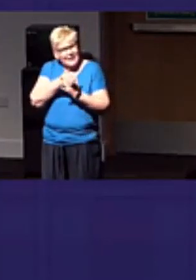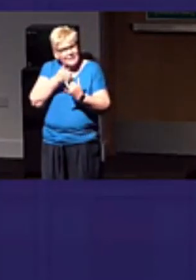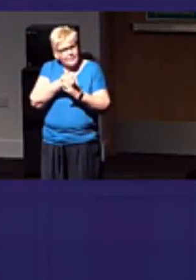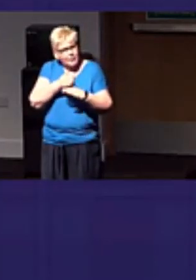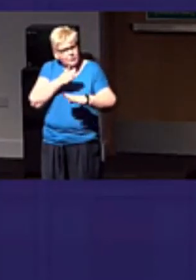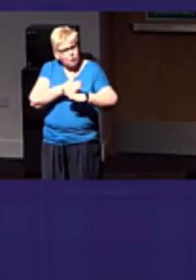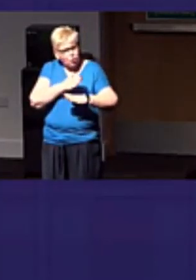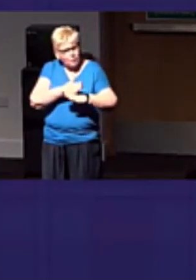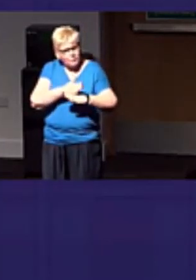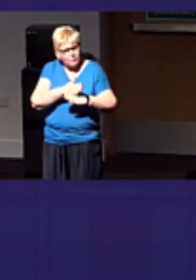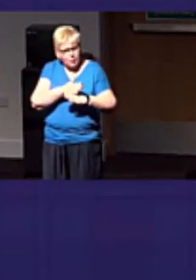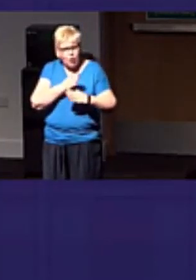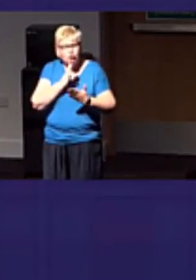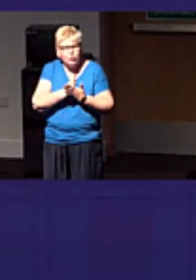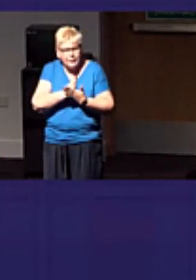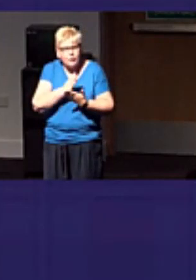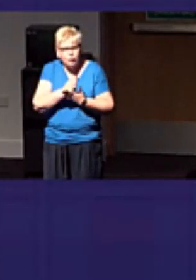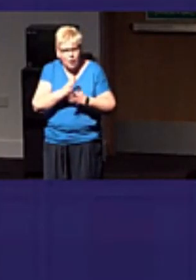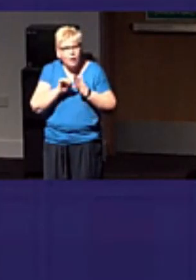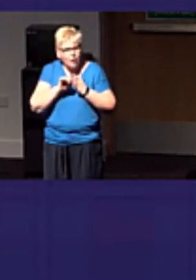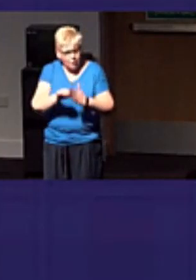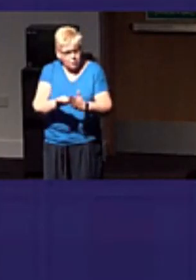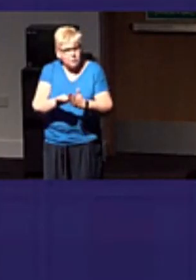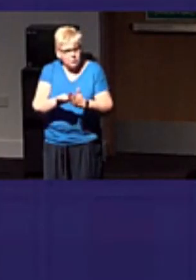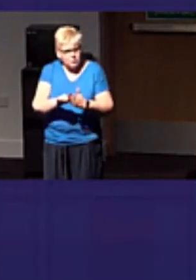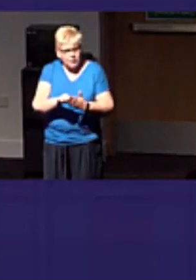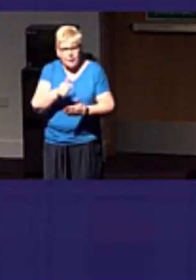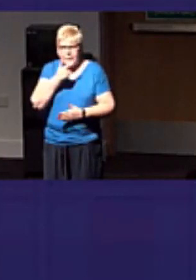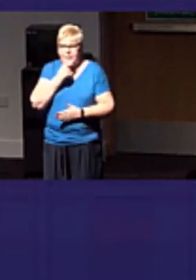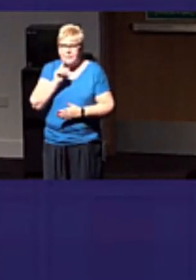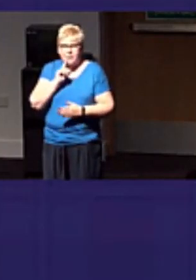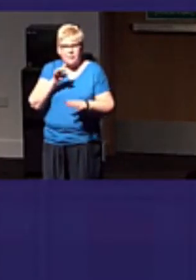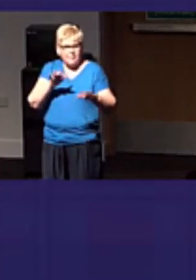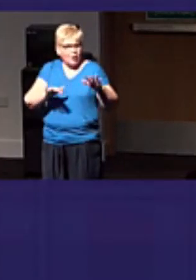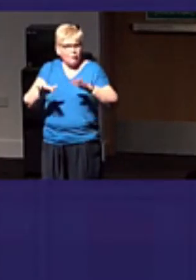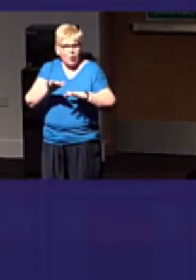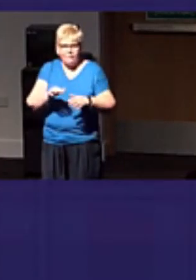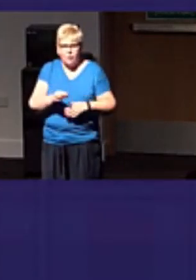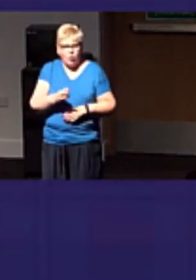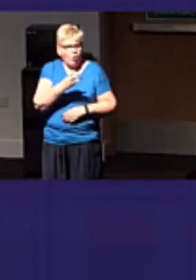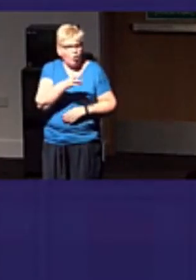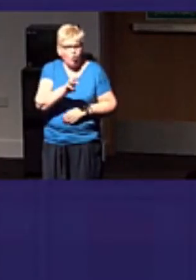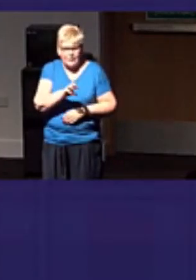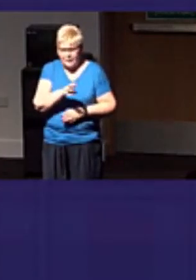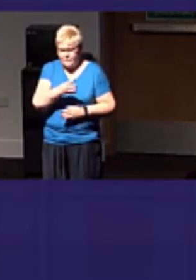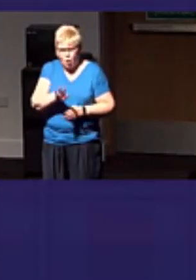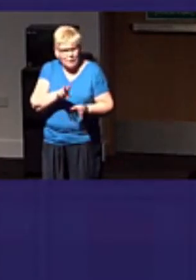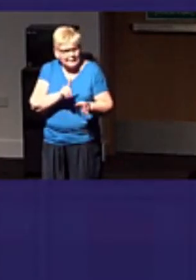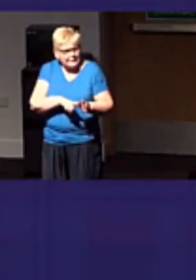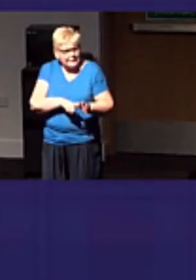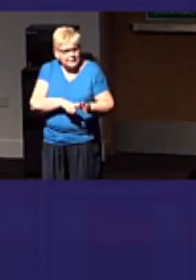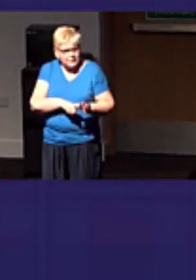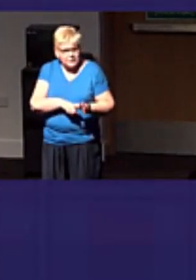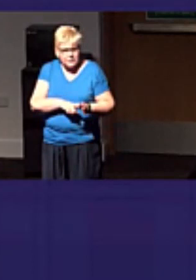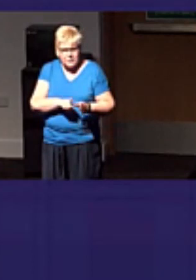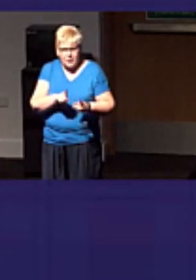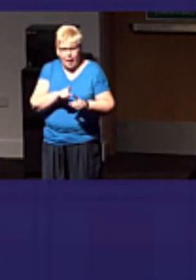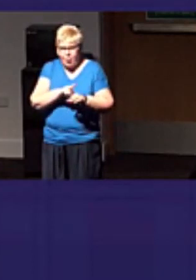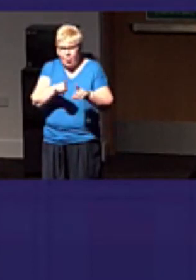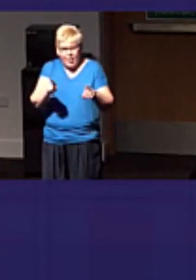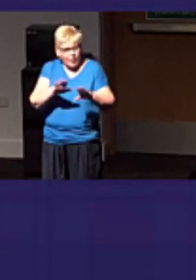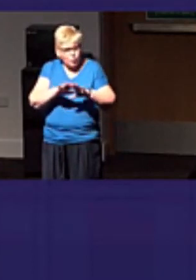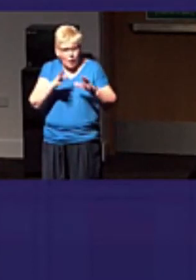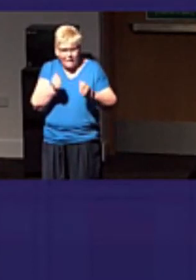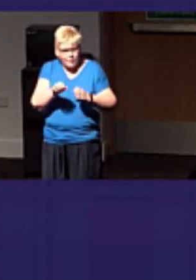be nice, is really hard. There's people who've been in this space for 30, 40 years, and they don't have the choice that I